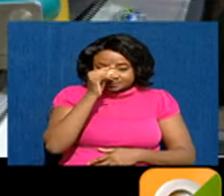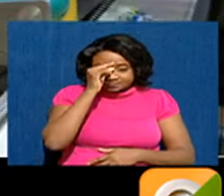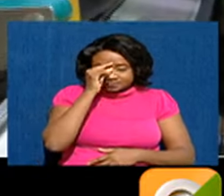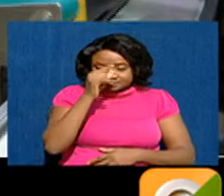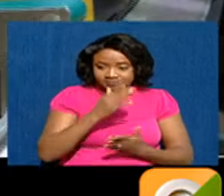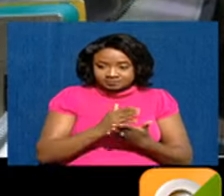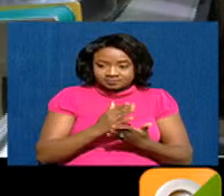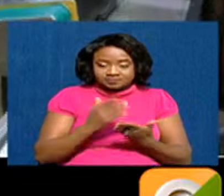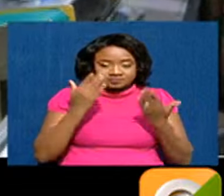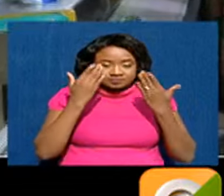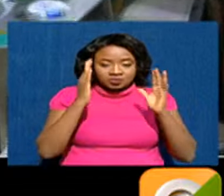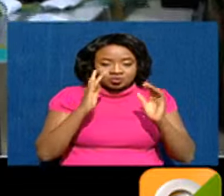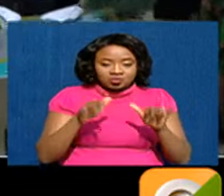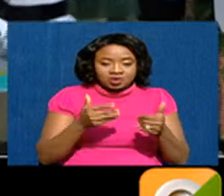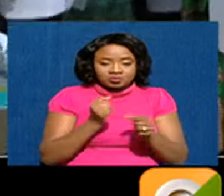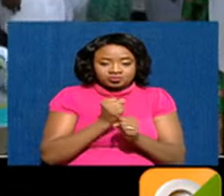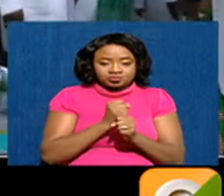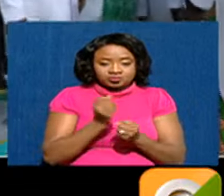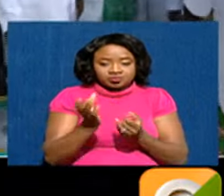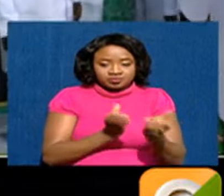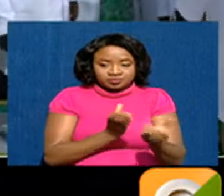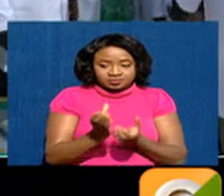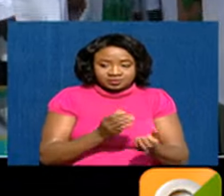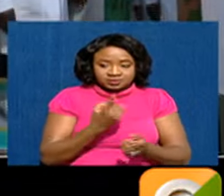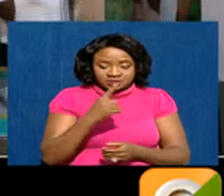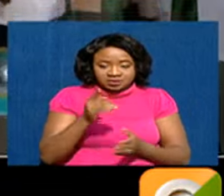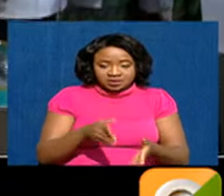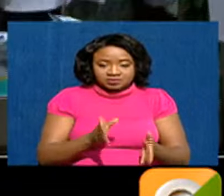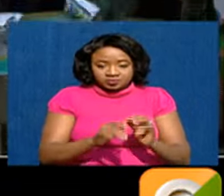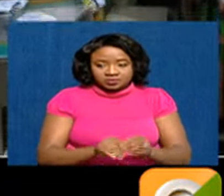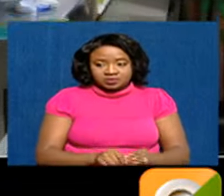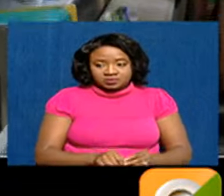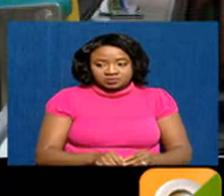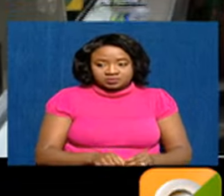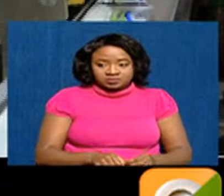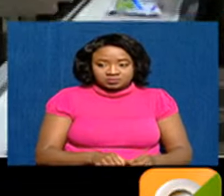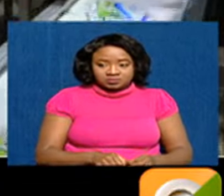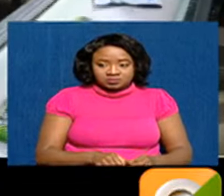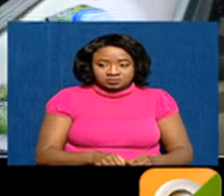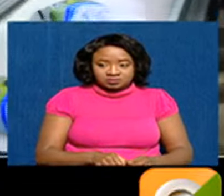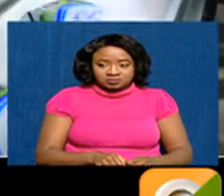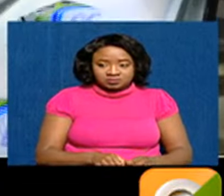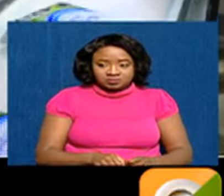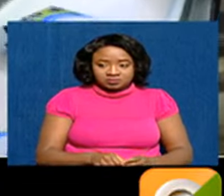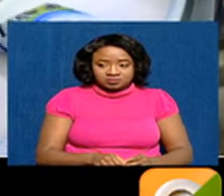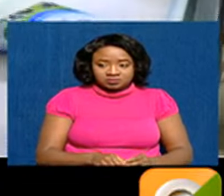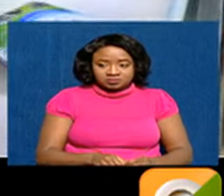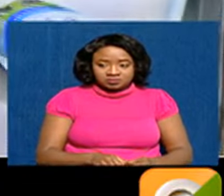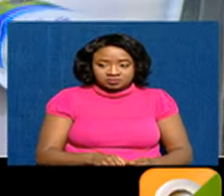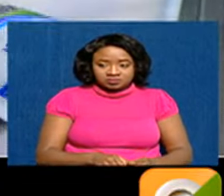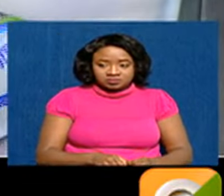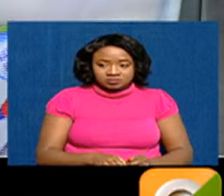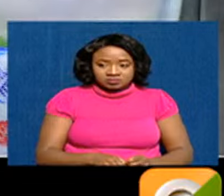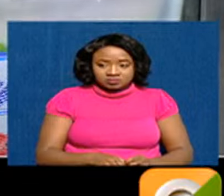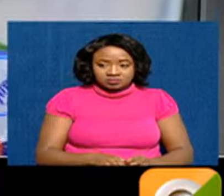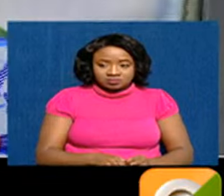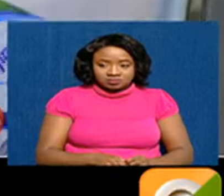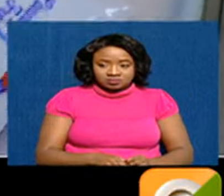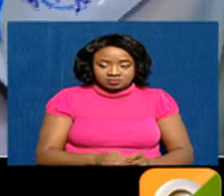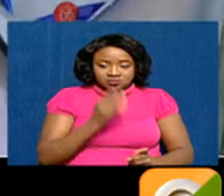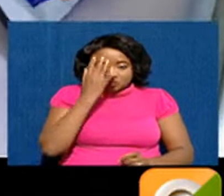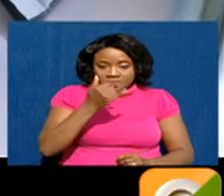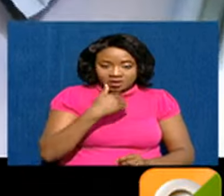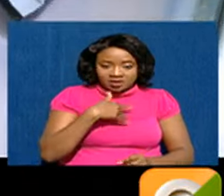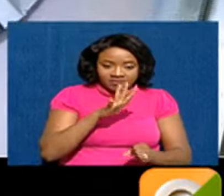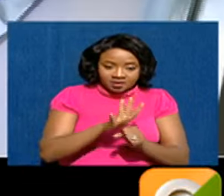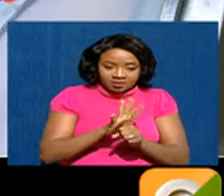not know how to do business very correctly. They are prone to a lot of corruption. So we decided to give